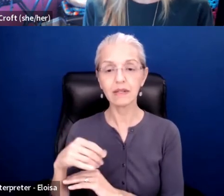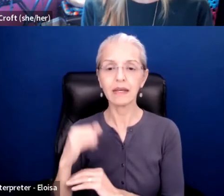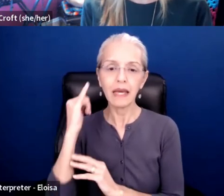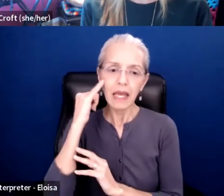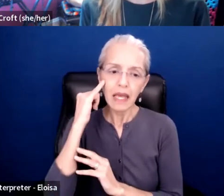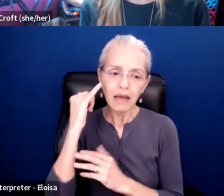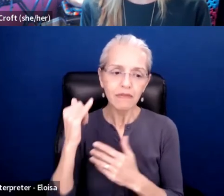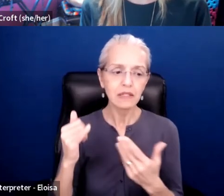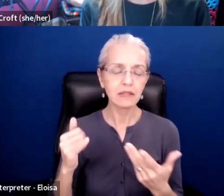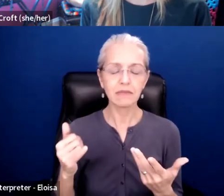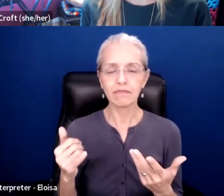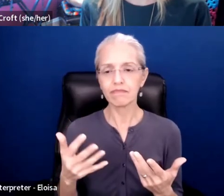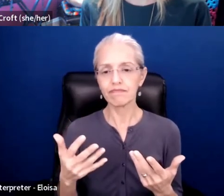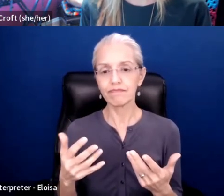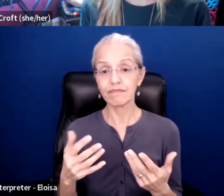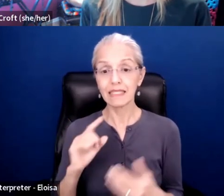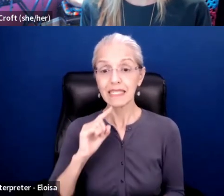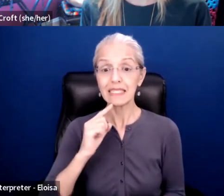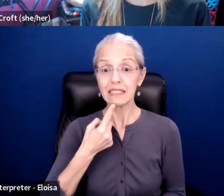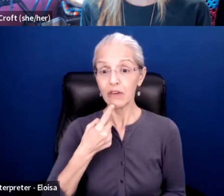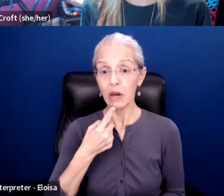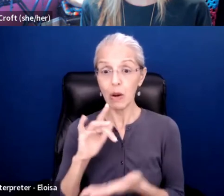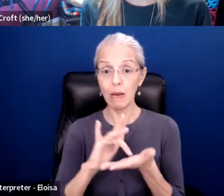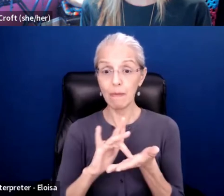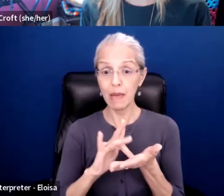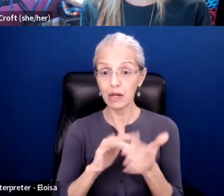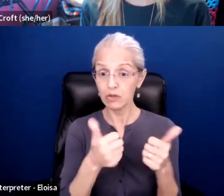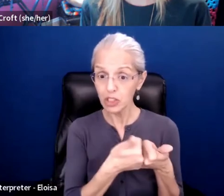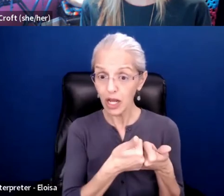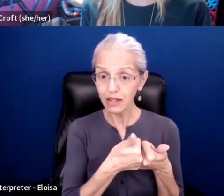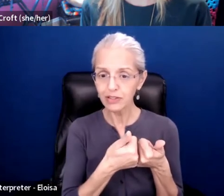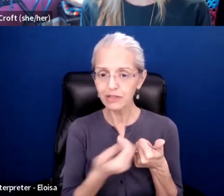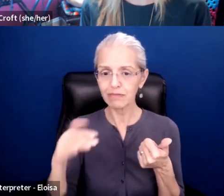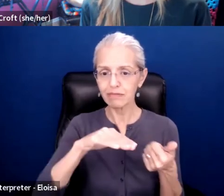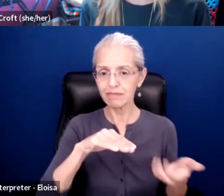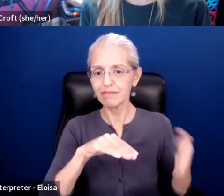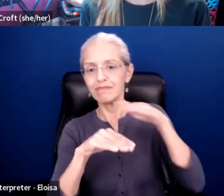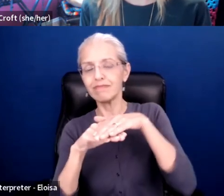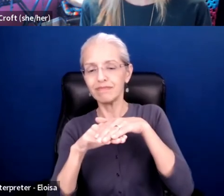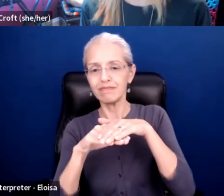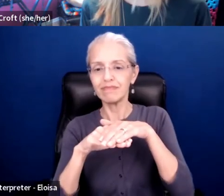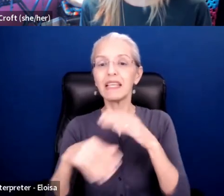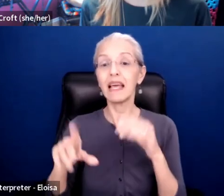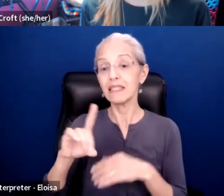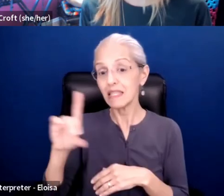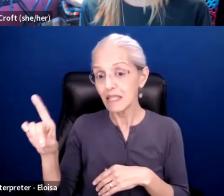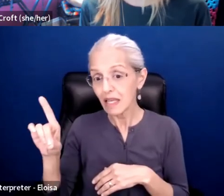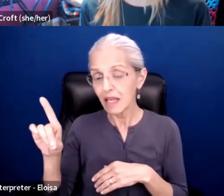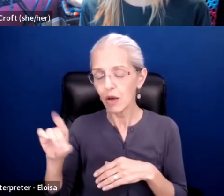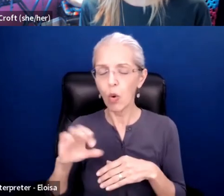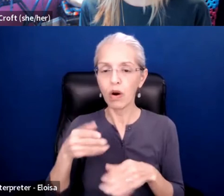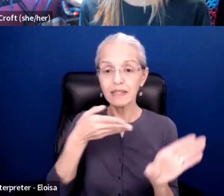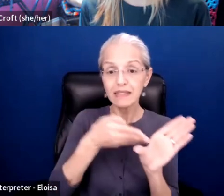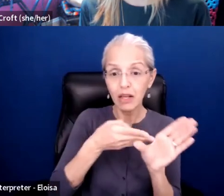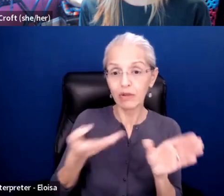it's a severe medical challenge on top of a developmental disability, psychiatric on top of, anytime